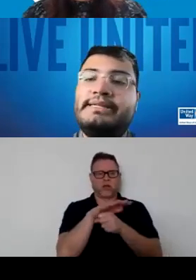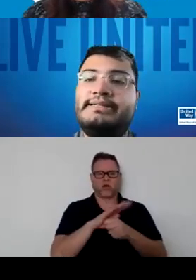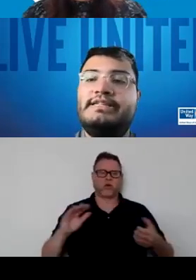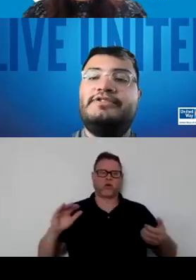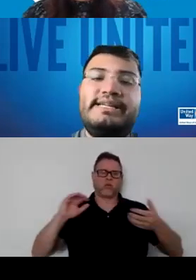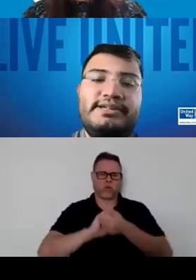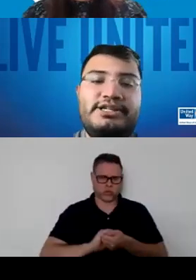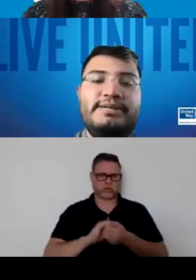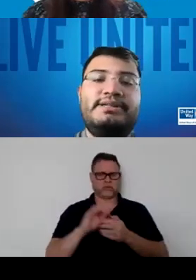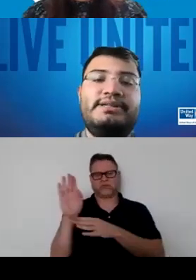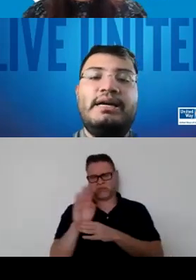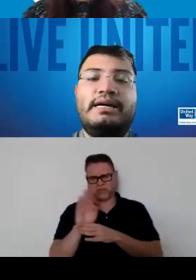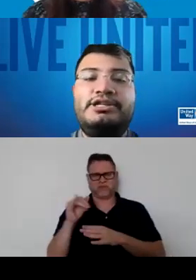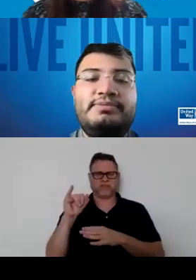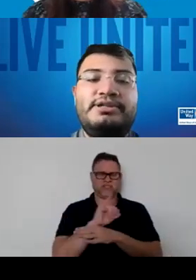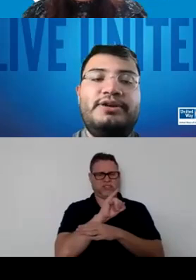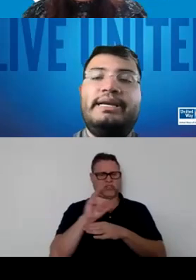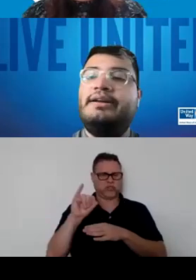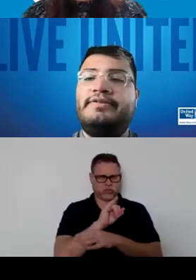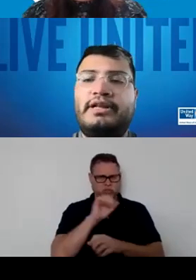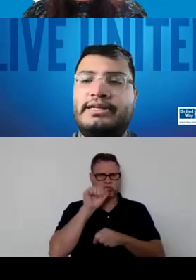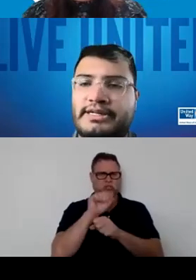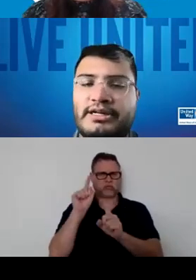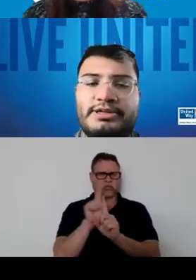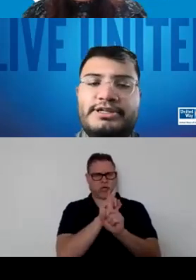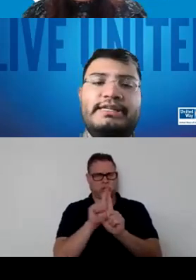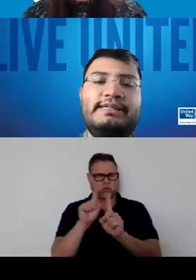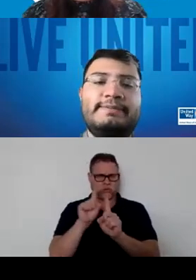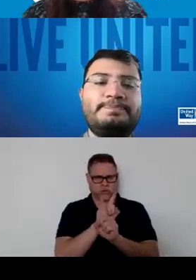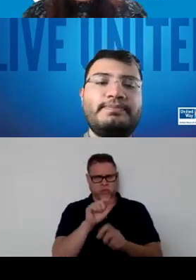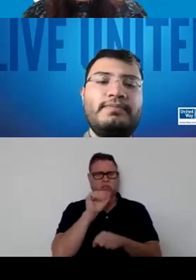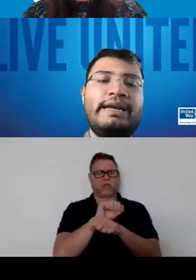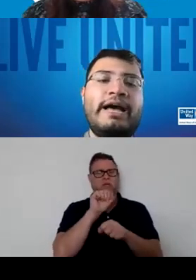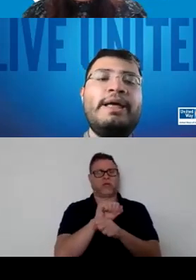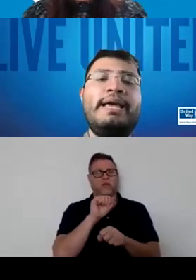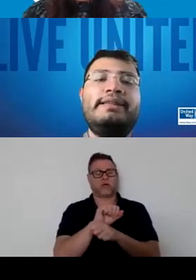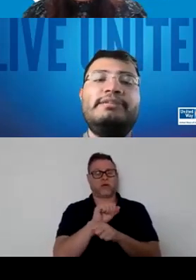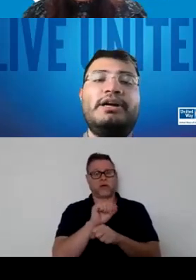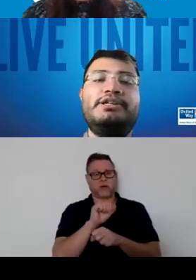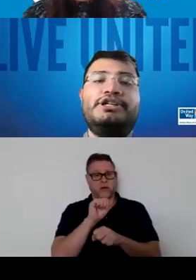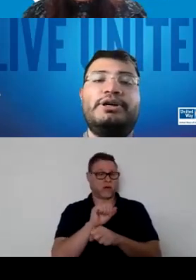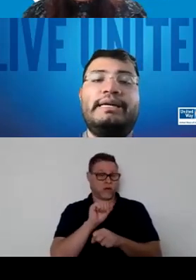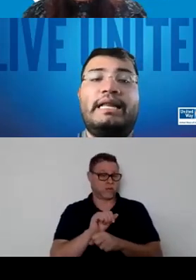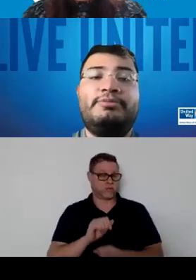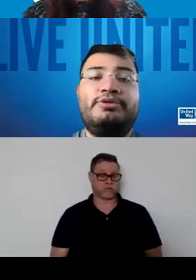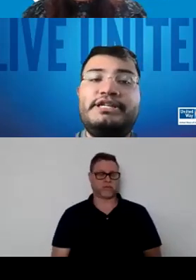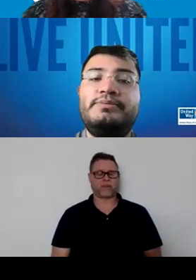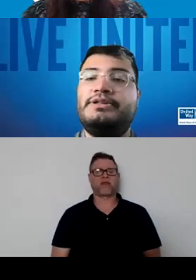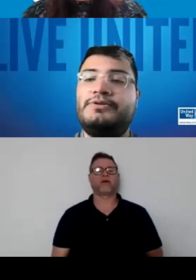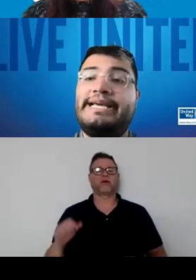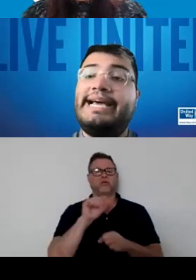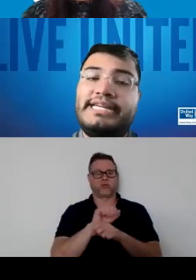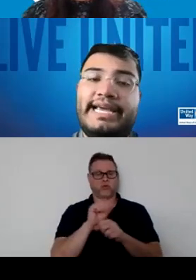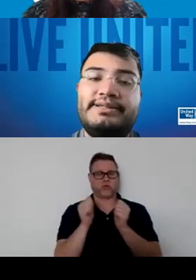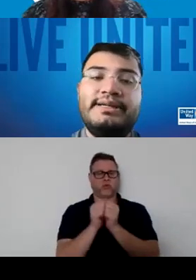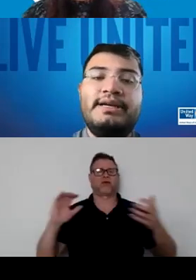local businesses for internships, job shadowing, and other volunteer opportunities. Now, these partners should work in collaboration with the